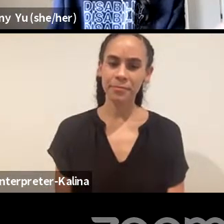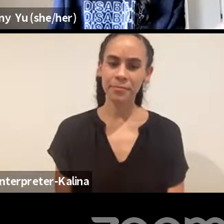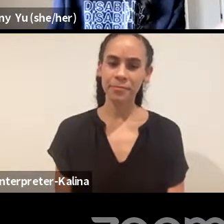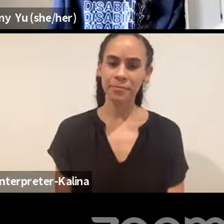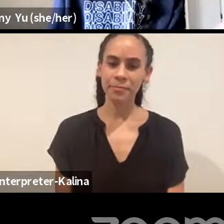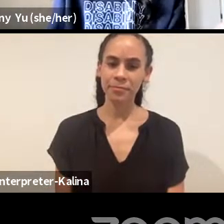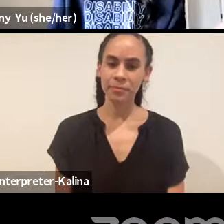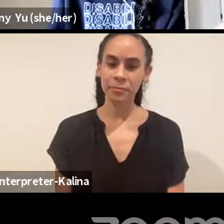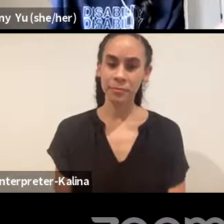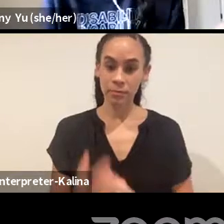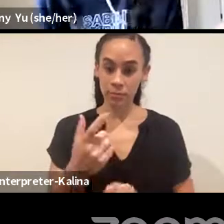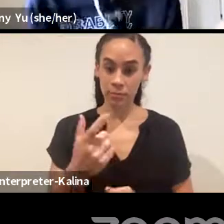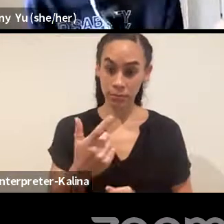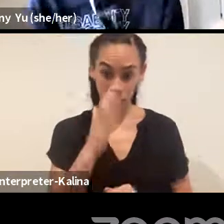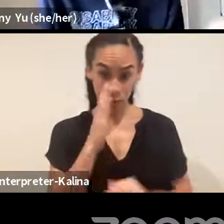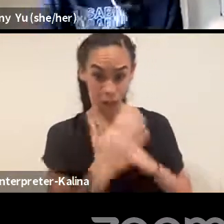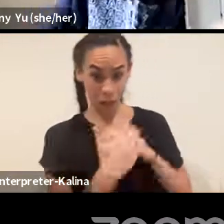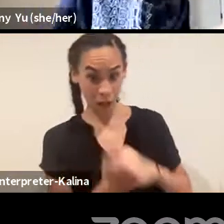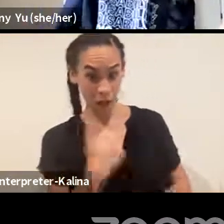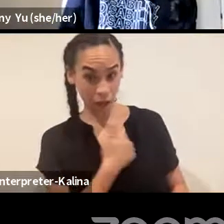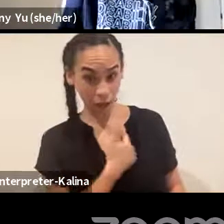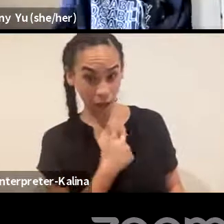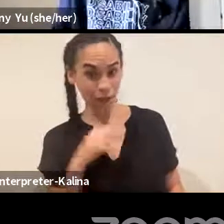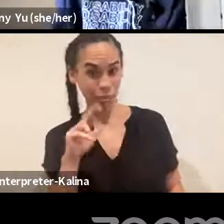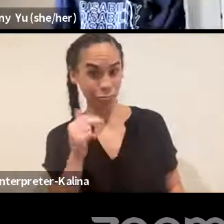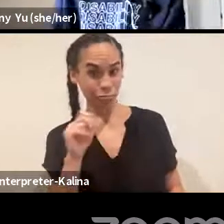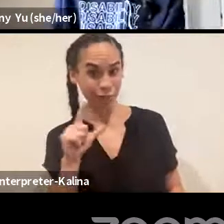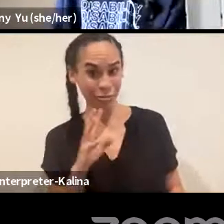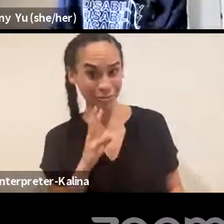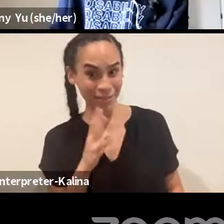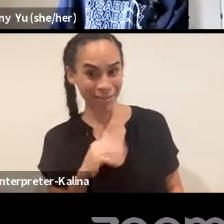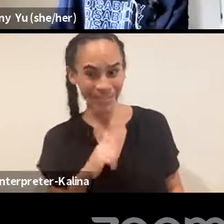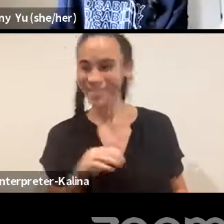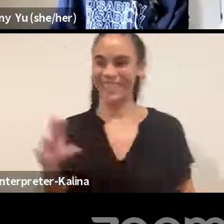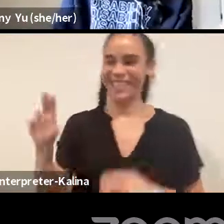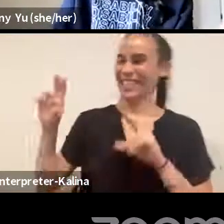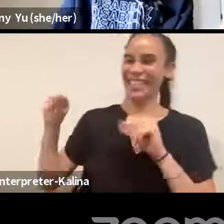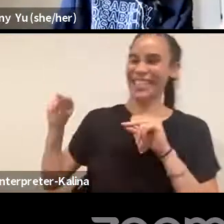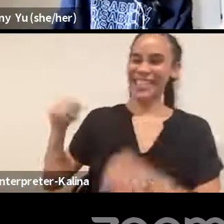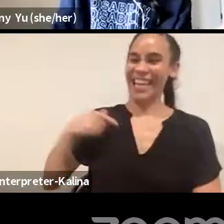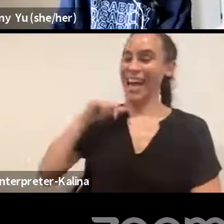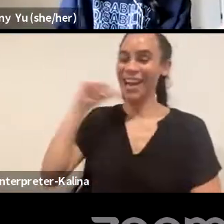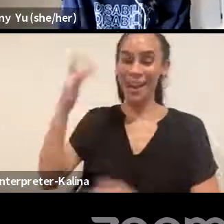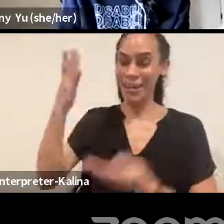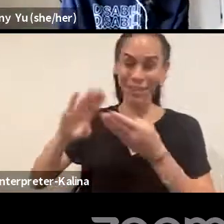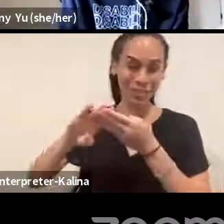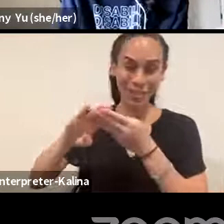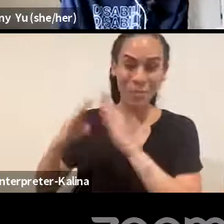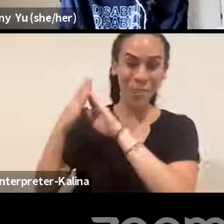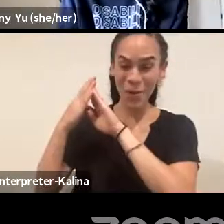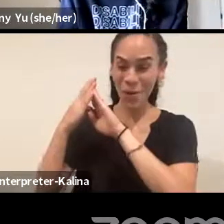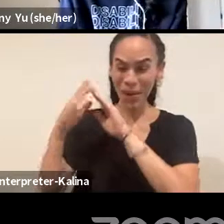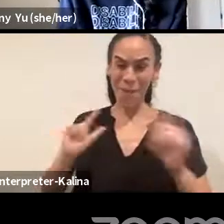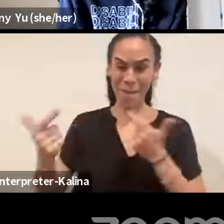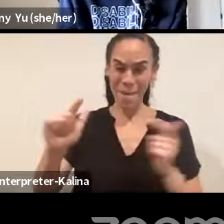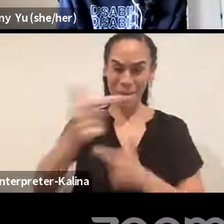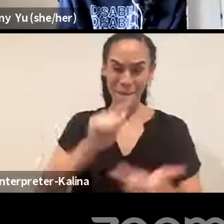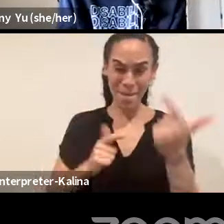You gonna call on us? I'm not. This is a community conversation where you all